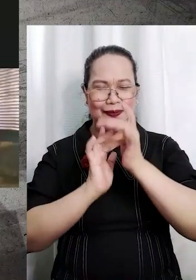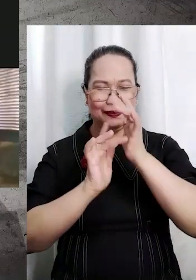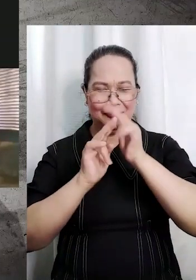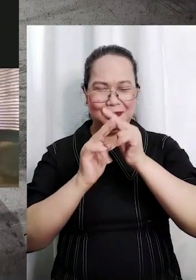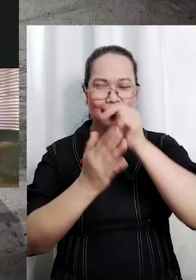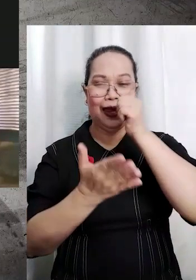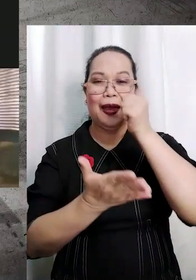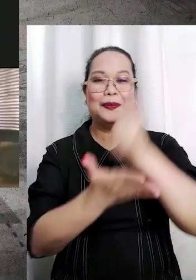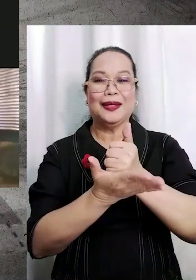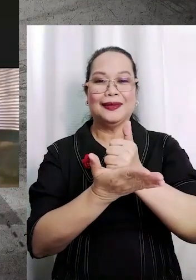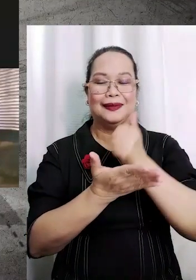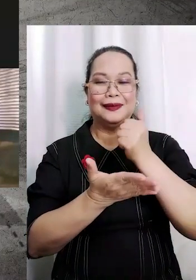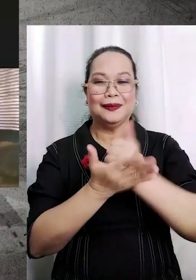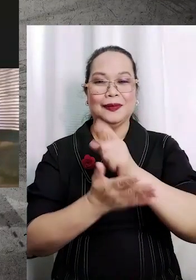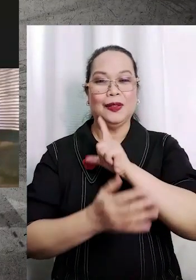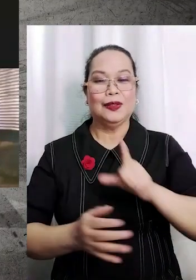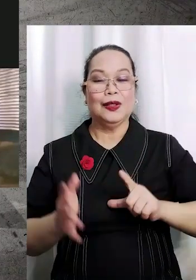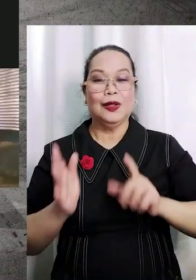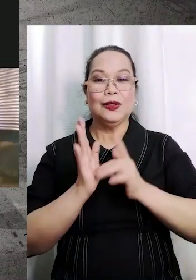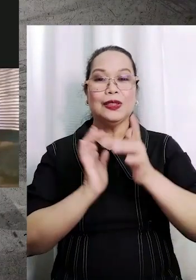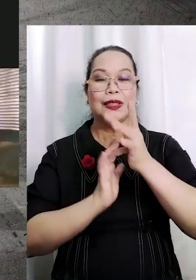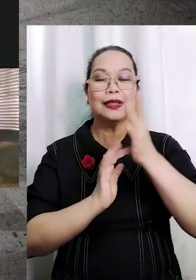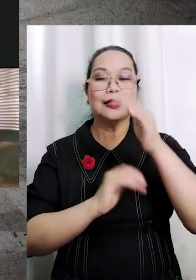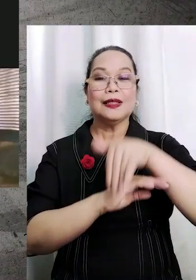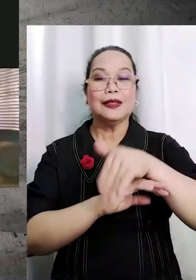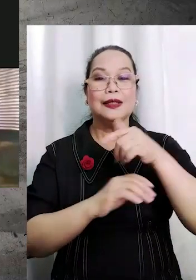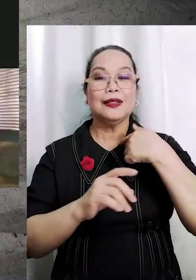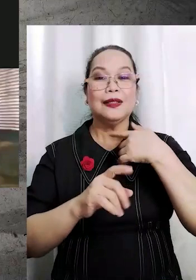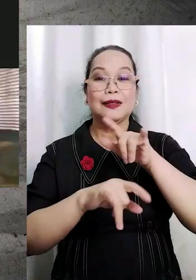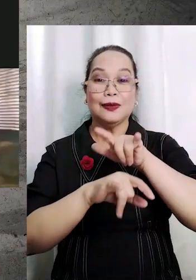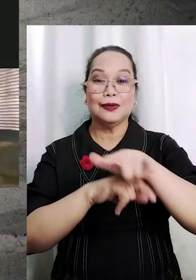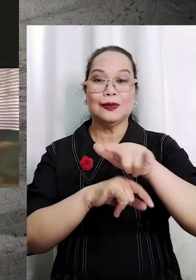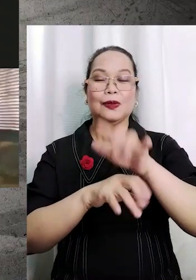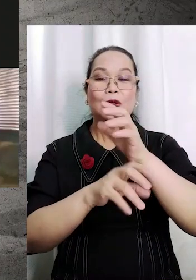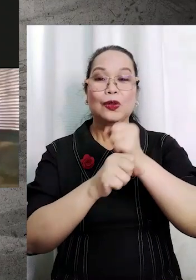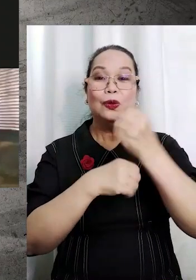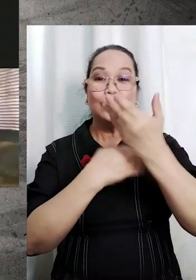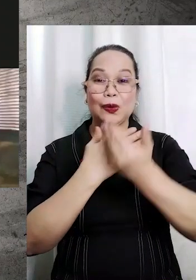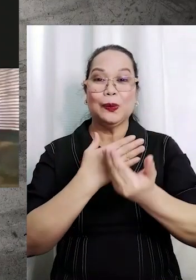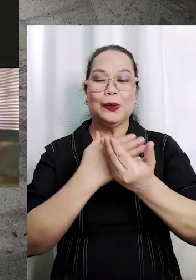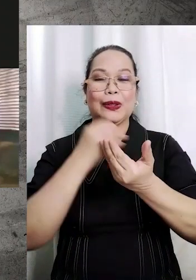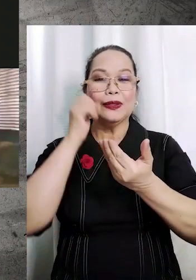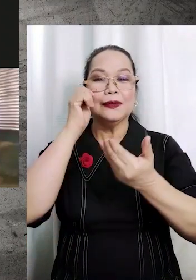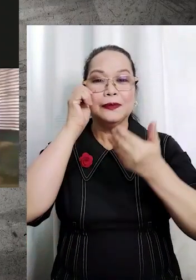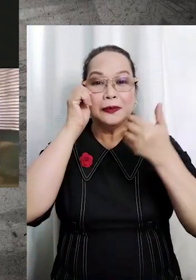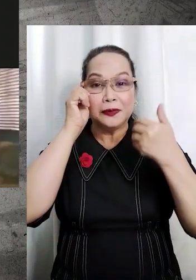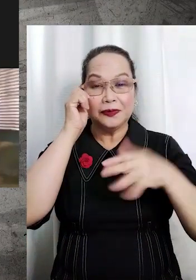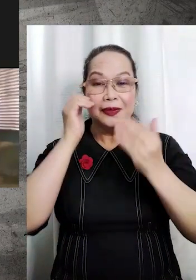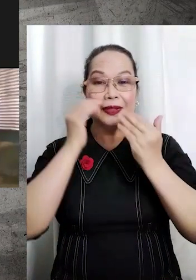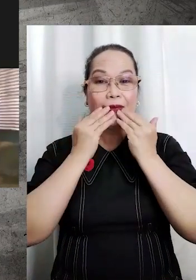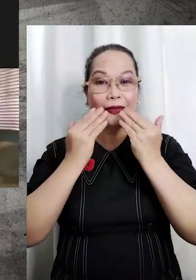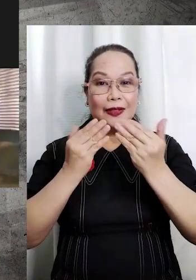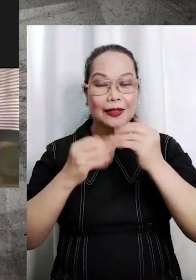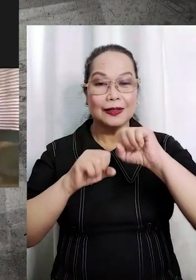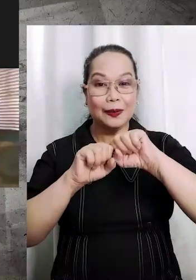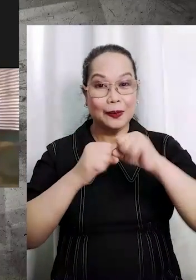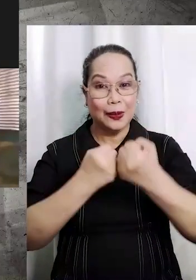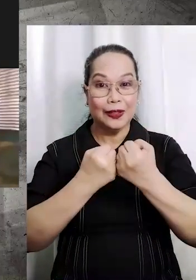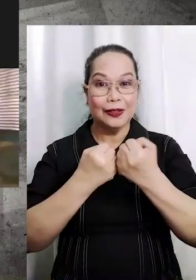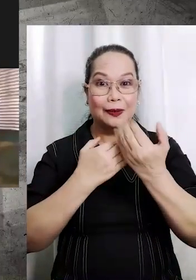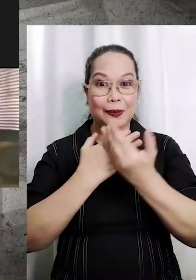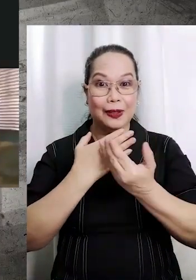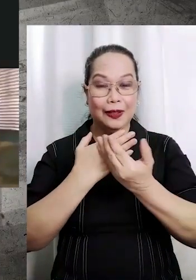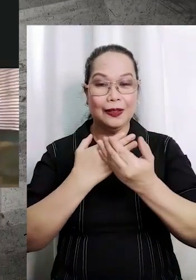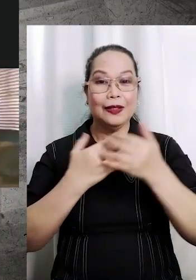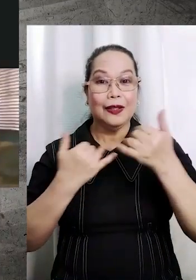pray. Amen and amen. The Lord Jesus Christ, on the night he was betrayed, he took bread. After he had given thanks, he broke it